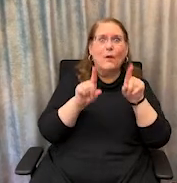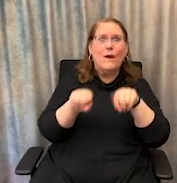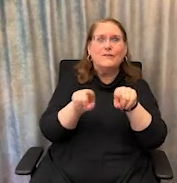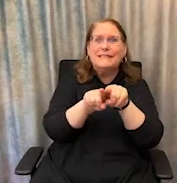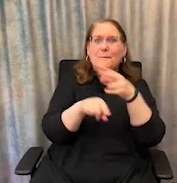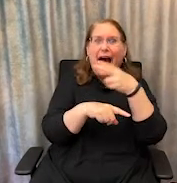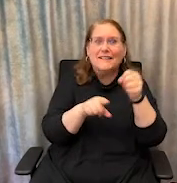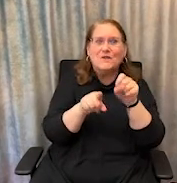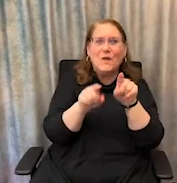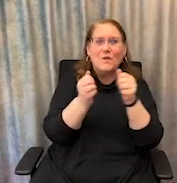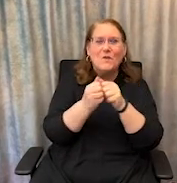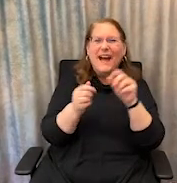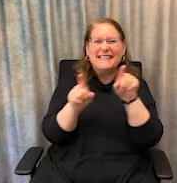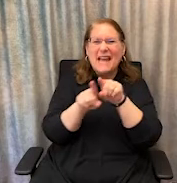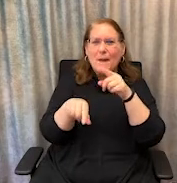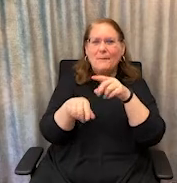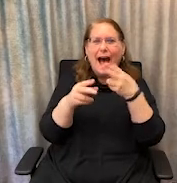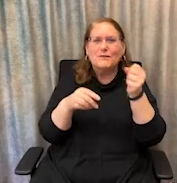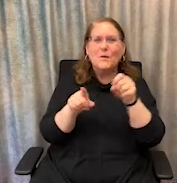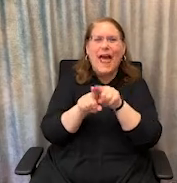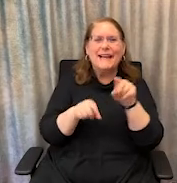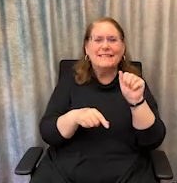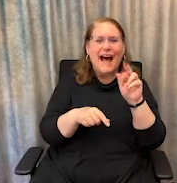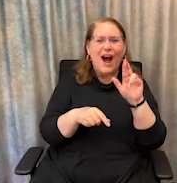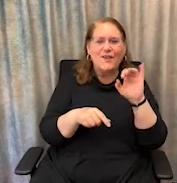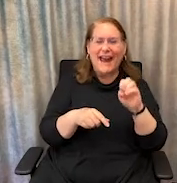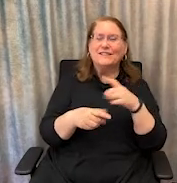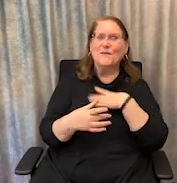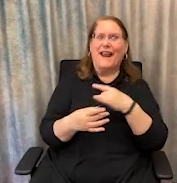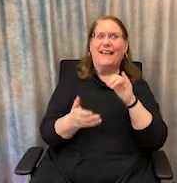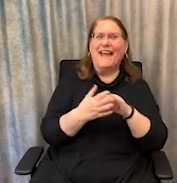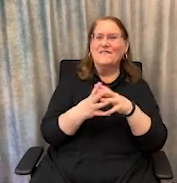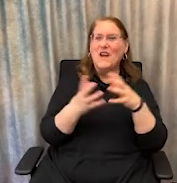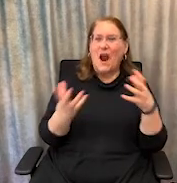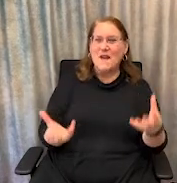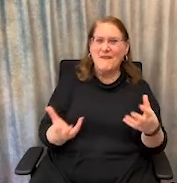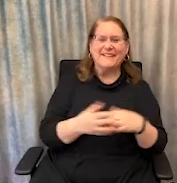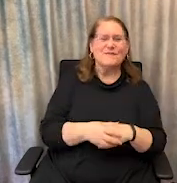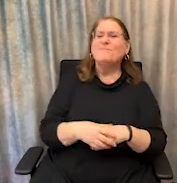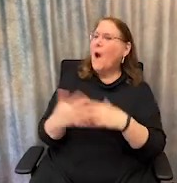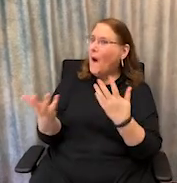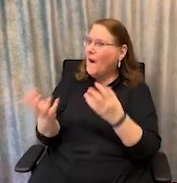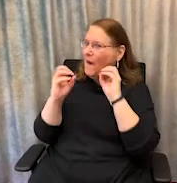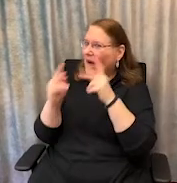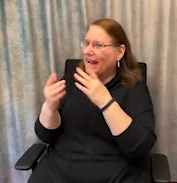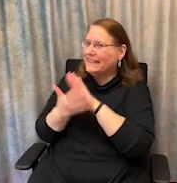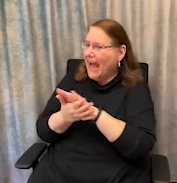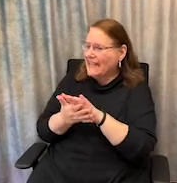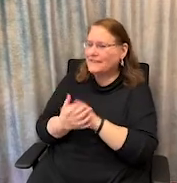we liked. Nice. Thank you. Okay, I want to open it up to the actors.